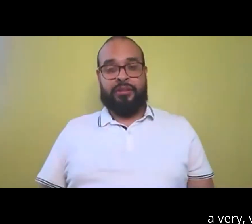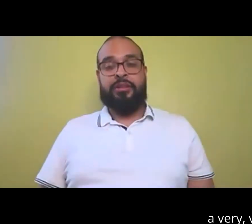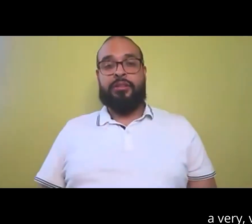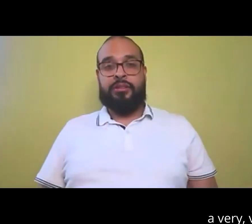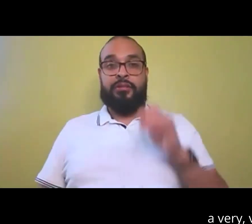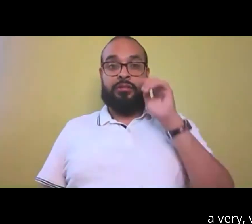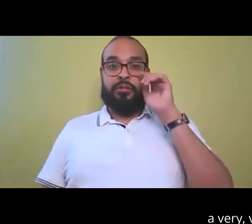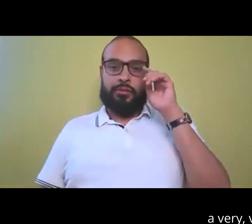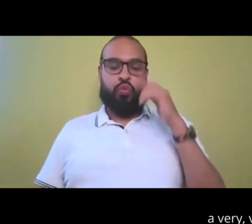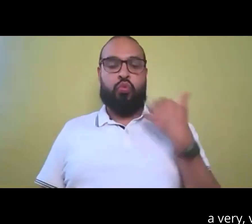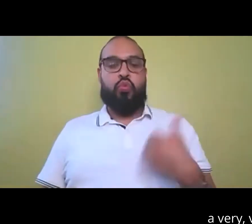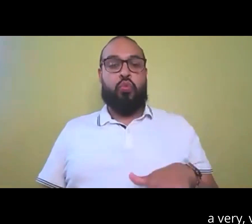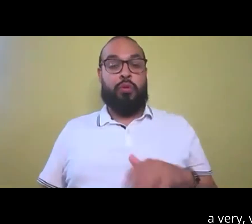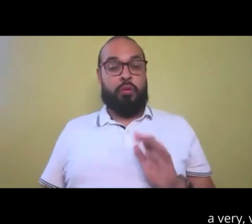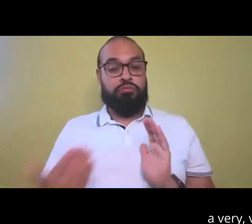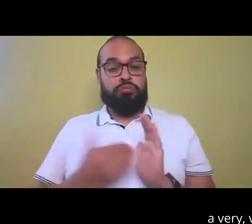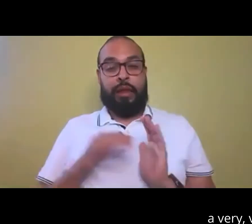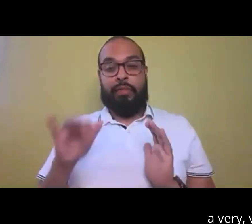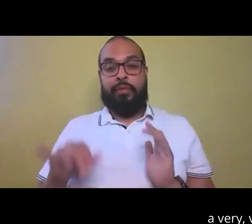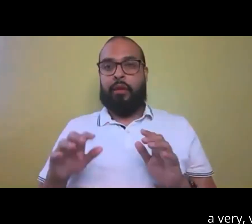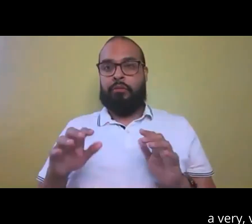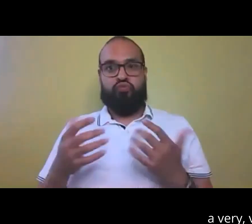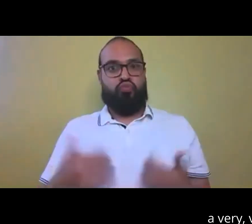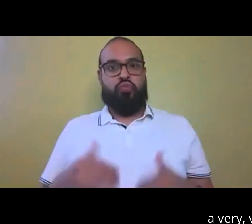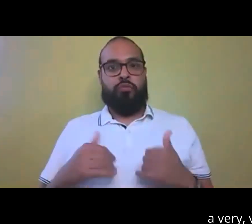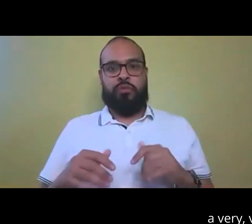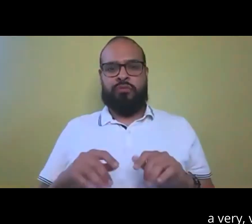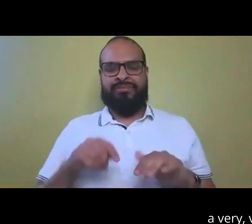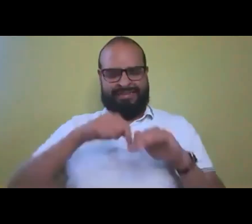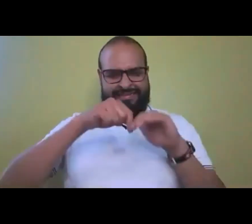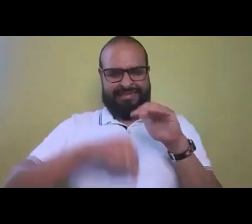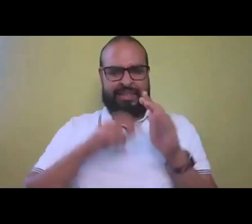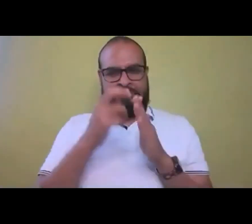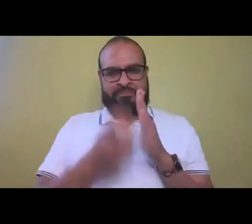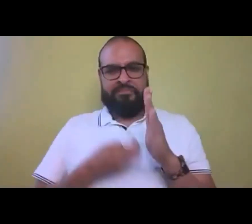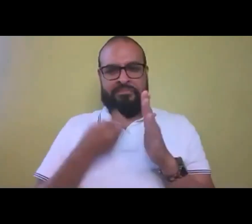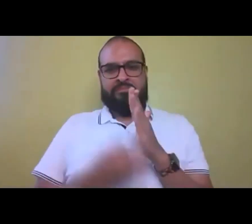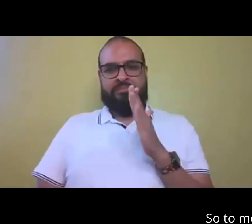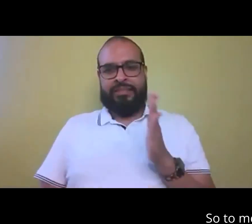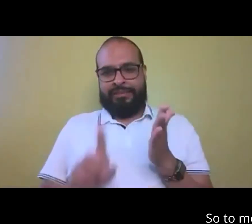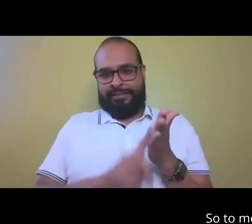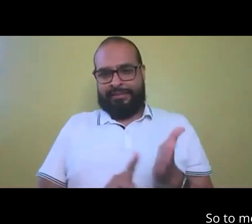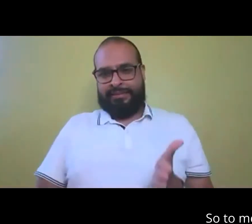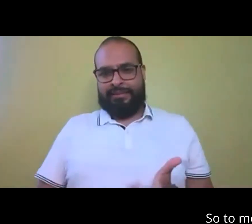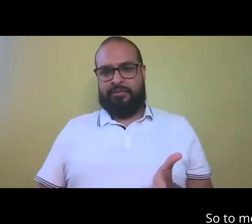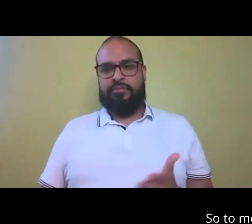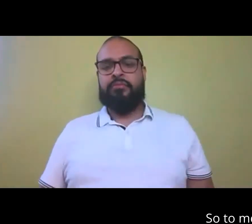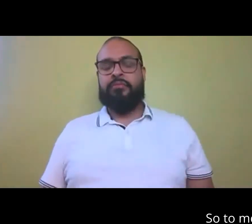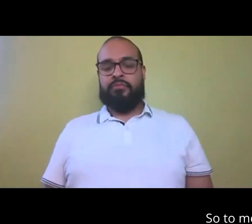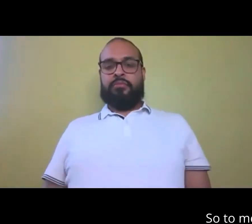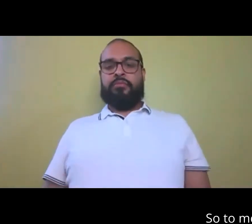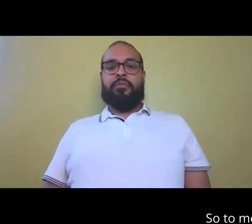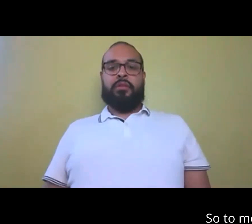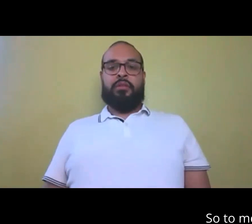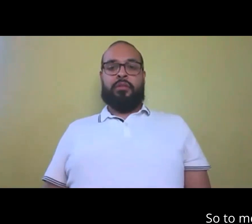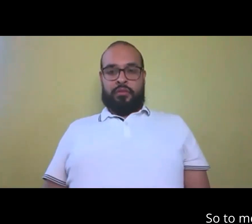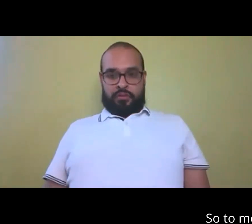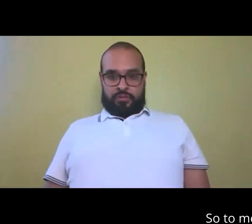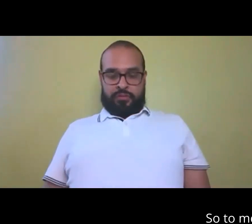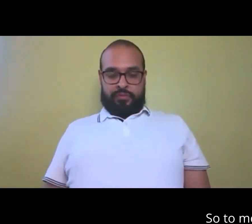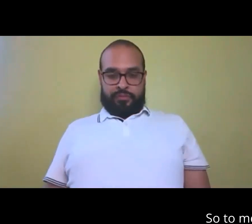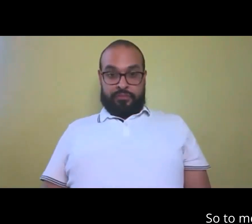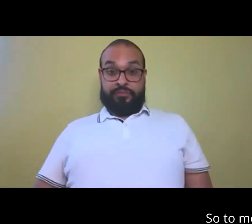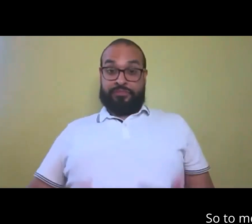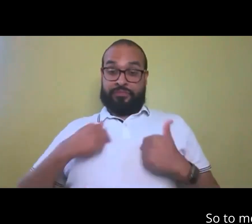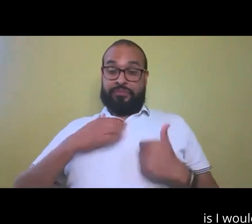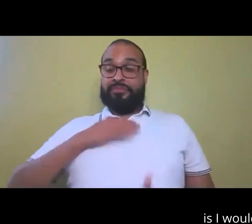very, very deep dive into what's happening with the sensory system. So to me, I think that's where I